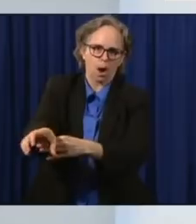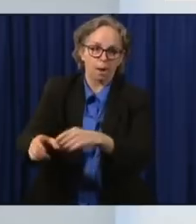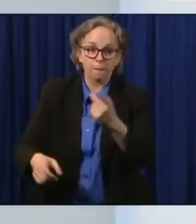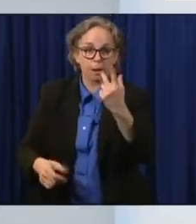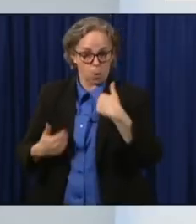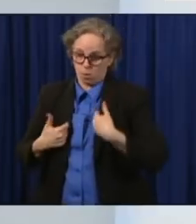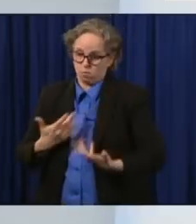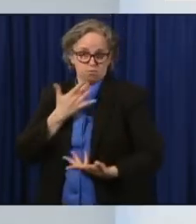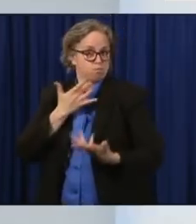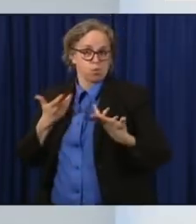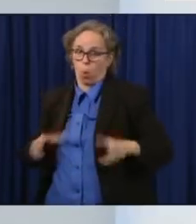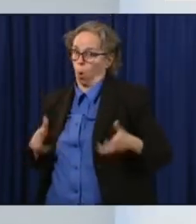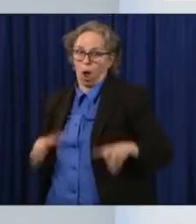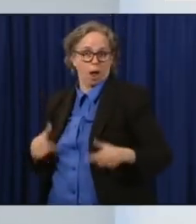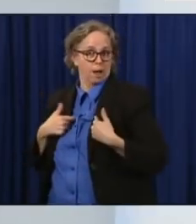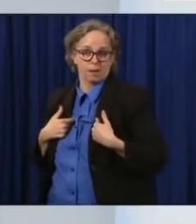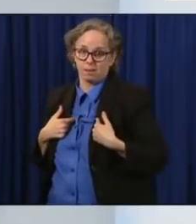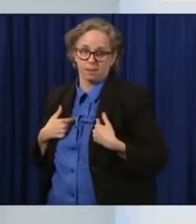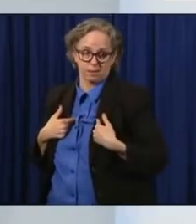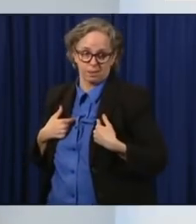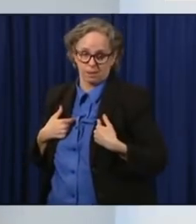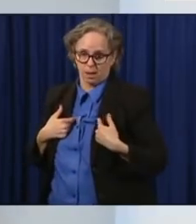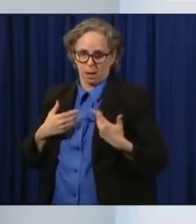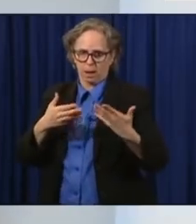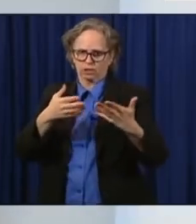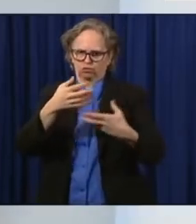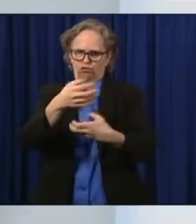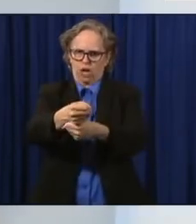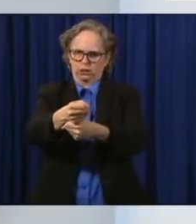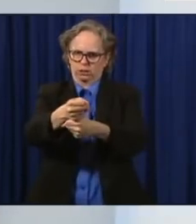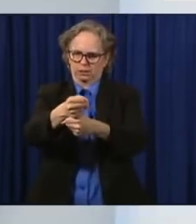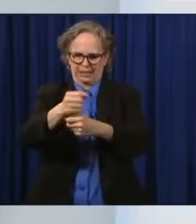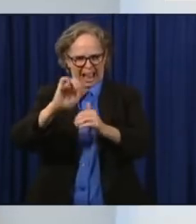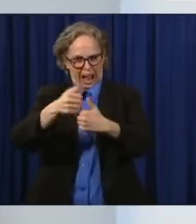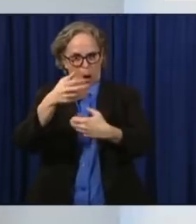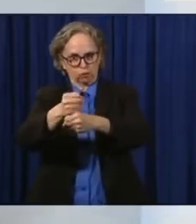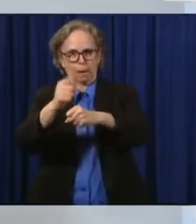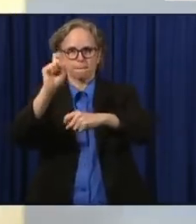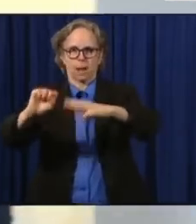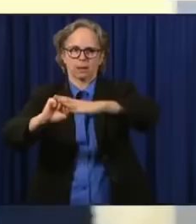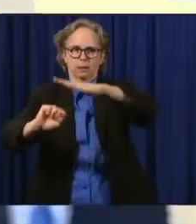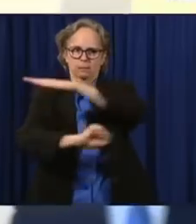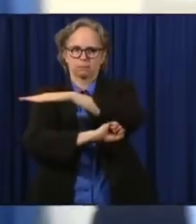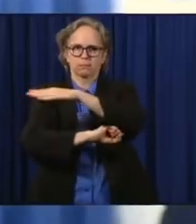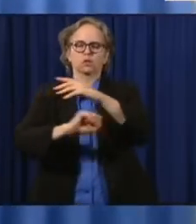public trust has been at the foundation of all the success that we've had thus far. Thank you.